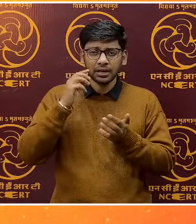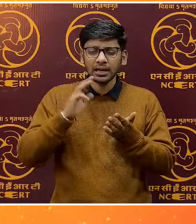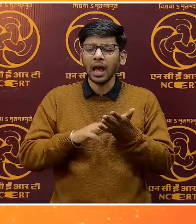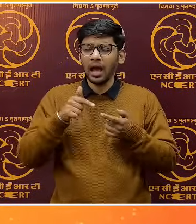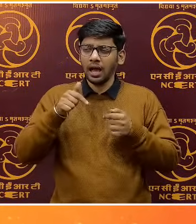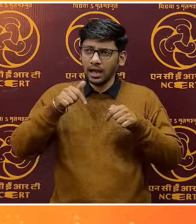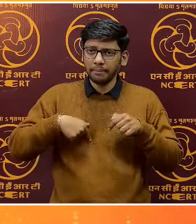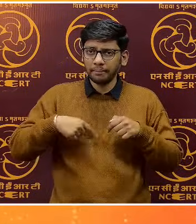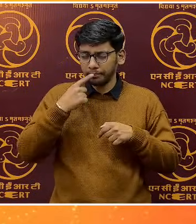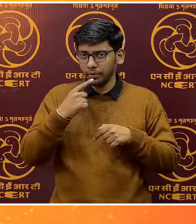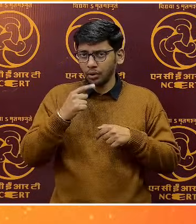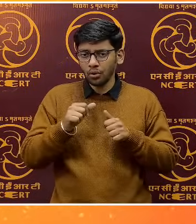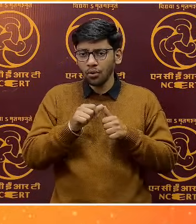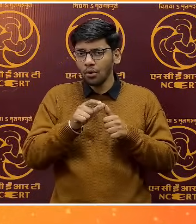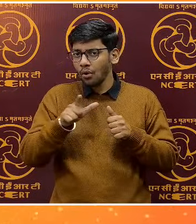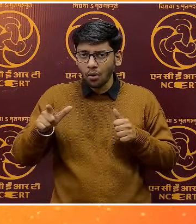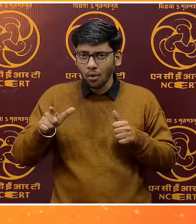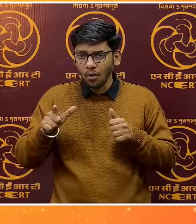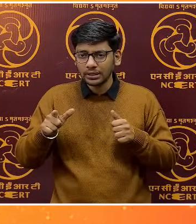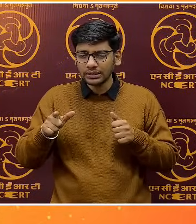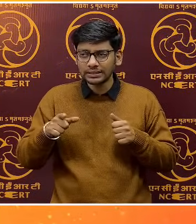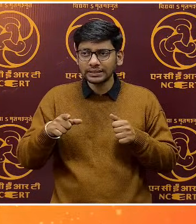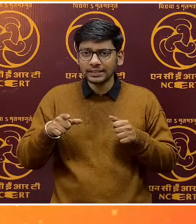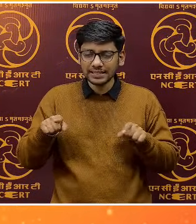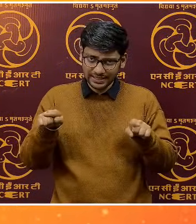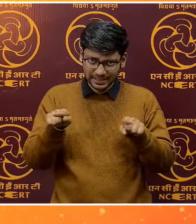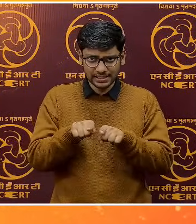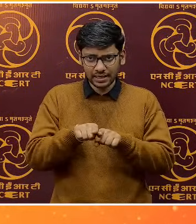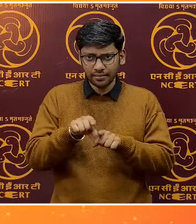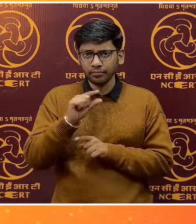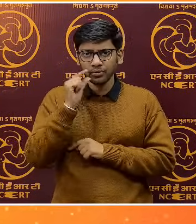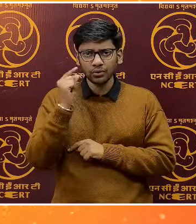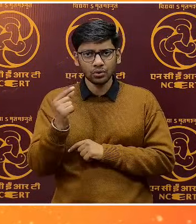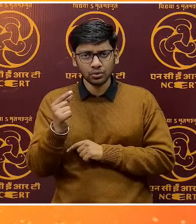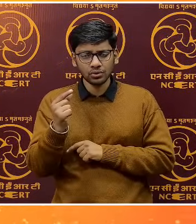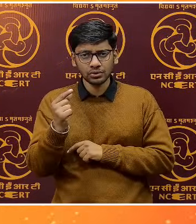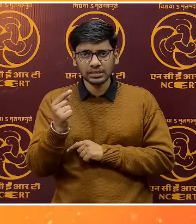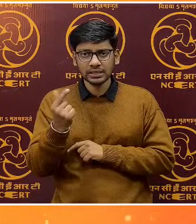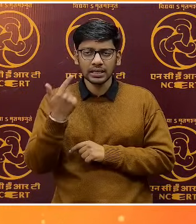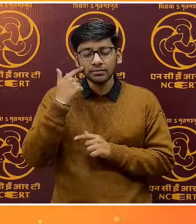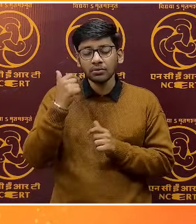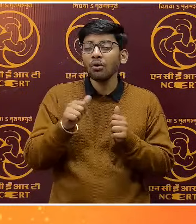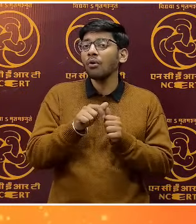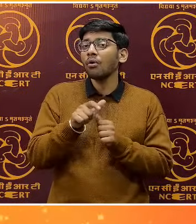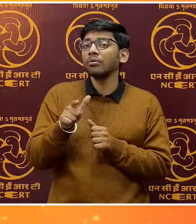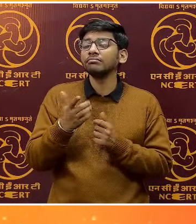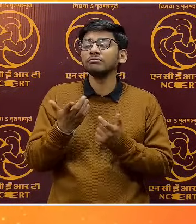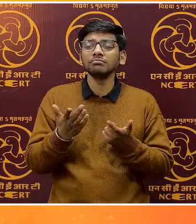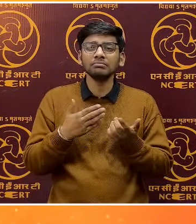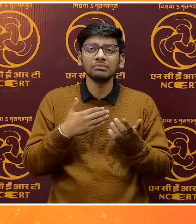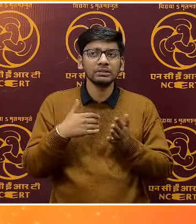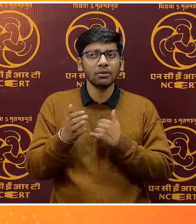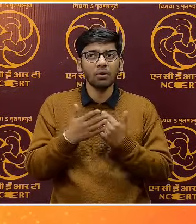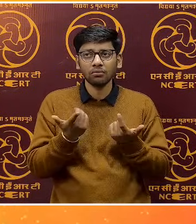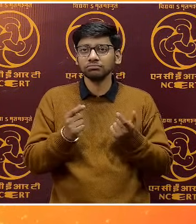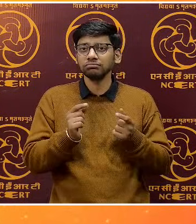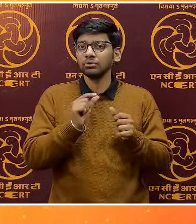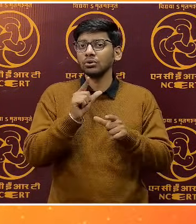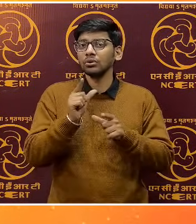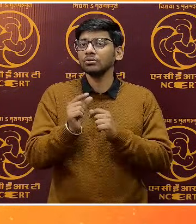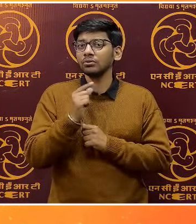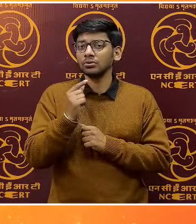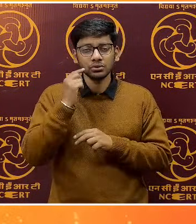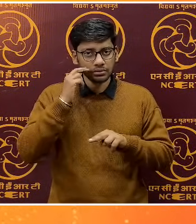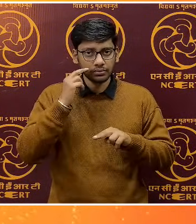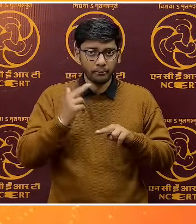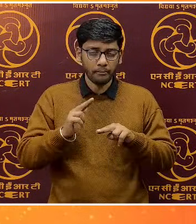all this greeting with everyone? No. Yes, right. Not every greeting is supposed to be used with everyone. If I'm